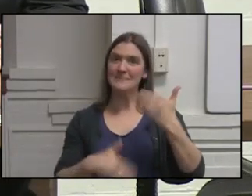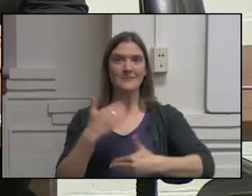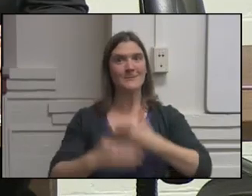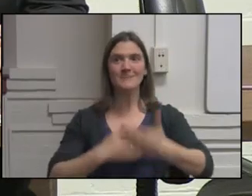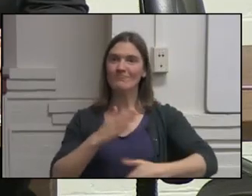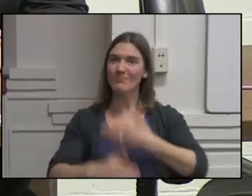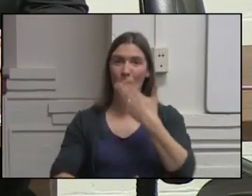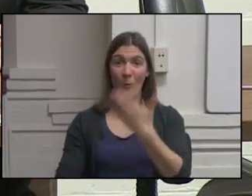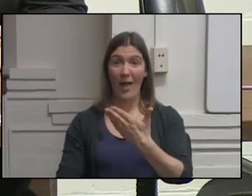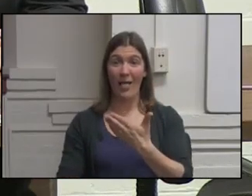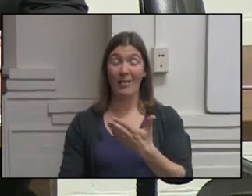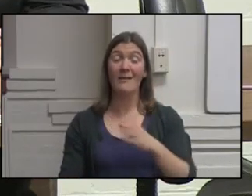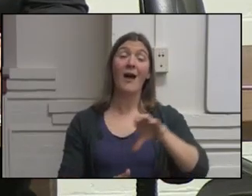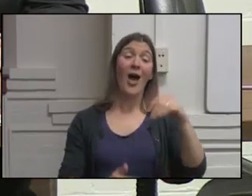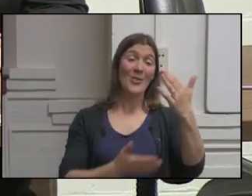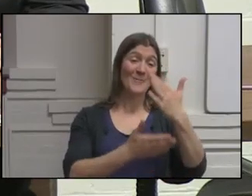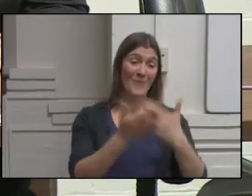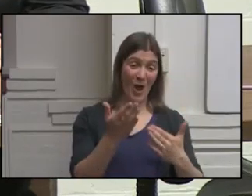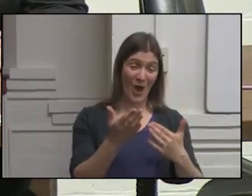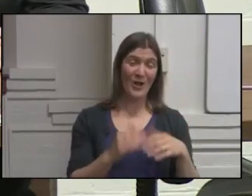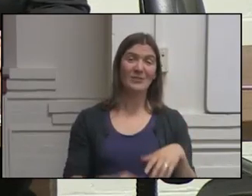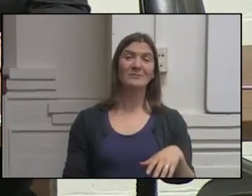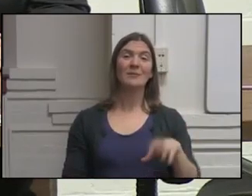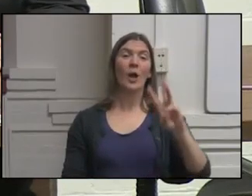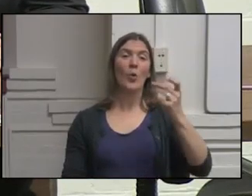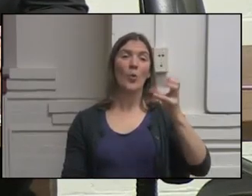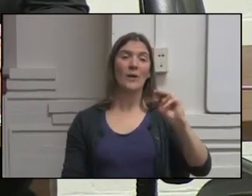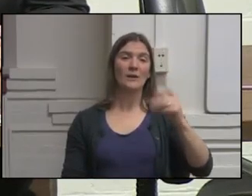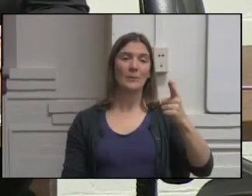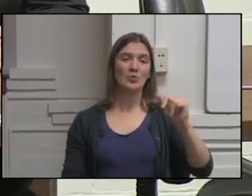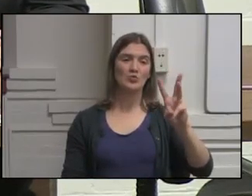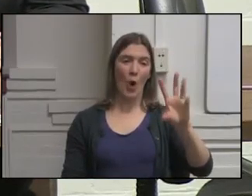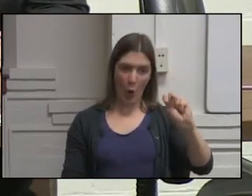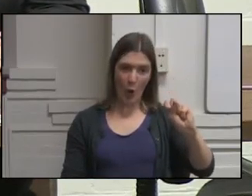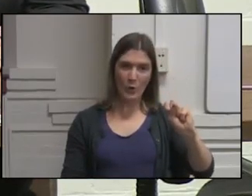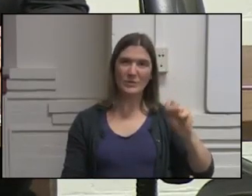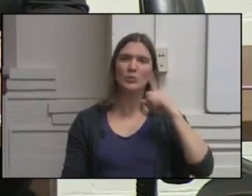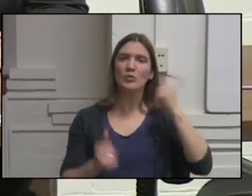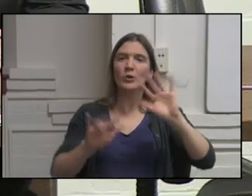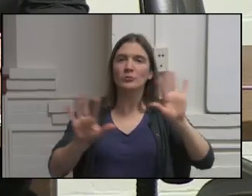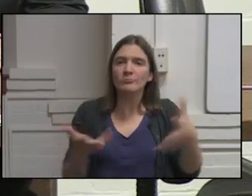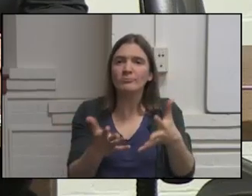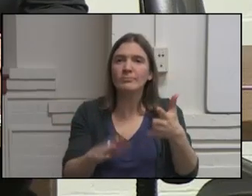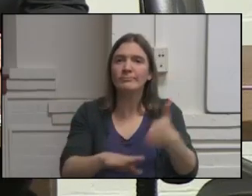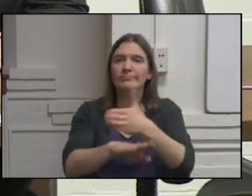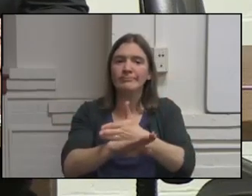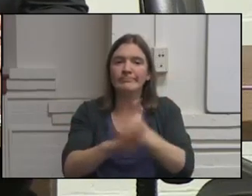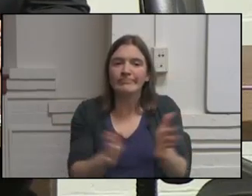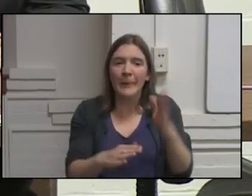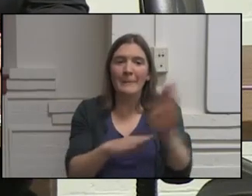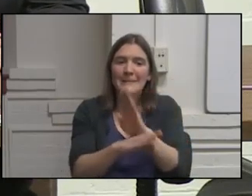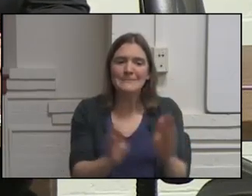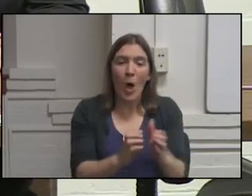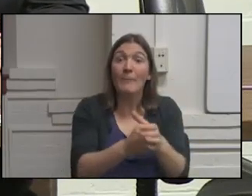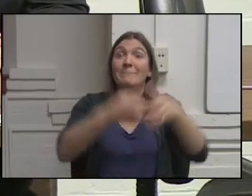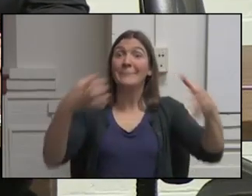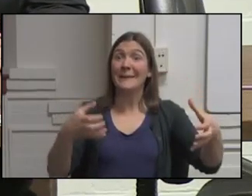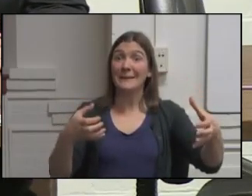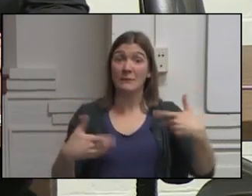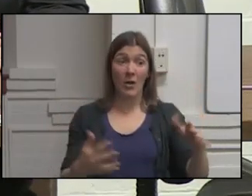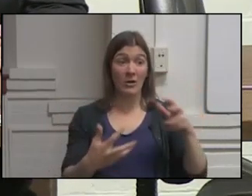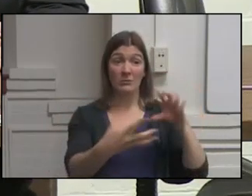that. The other piece that we have is Wyndham Grows, where we're scaling up small businesses. We've already worked with